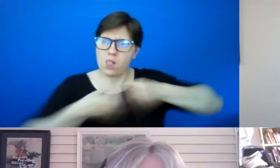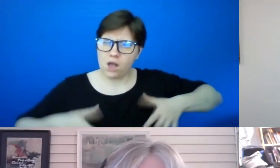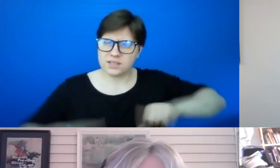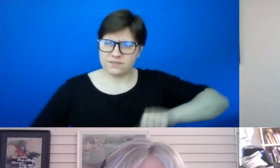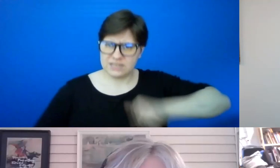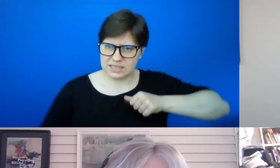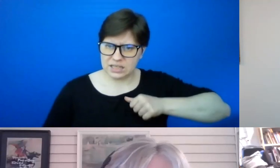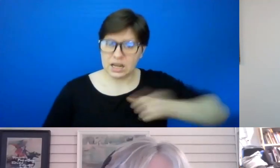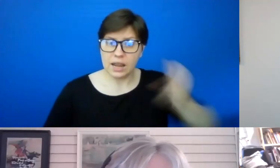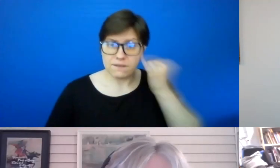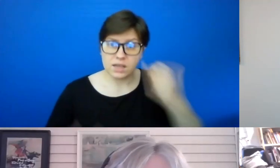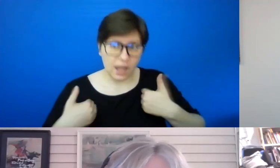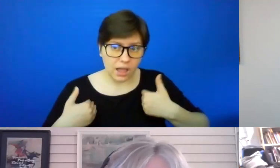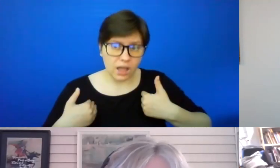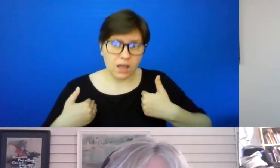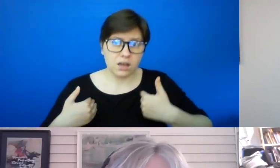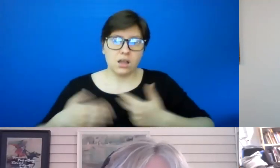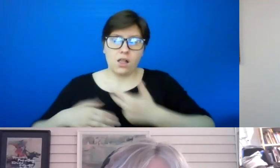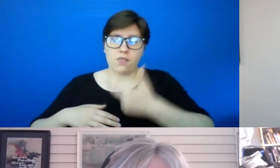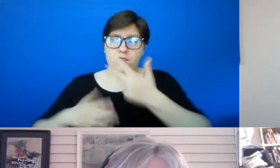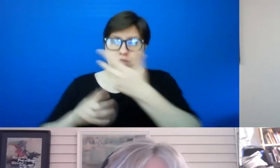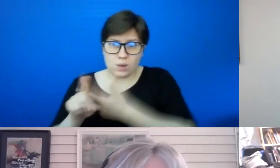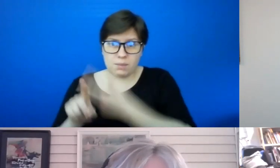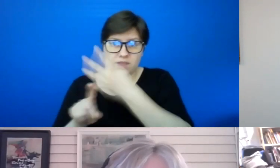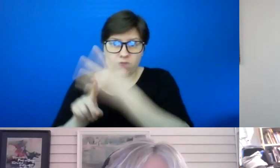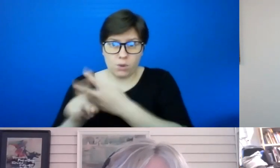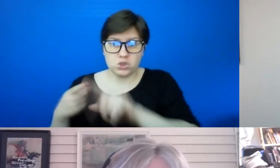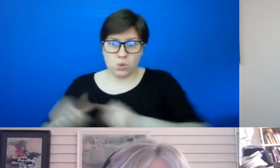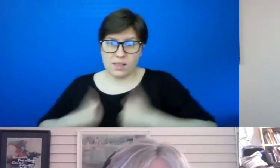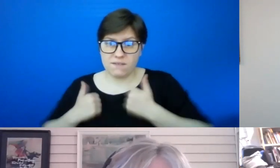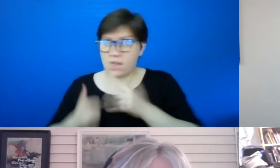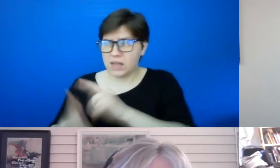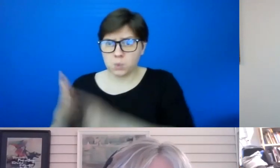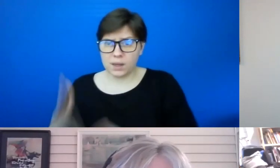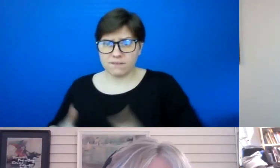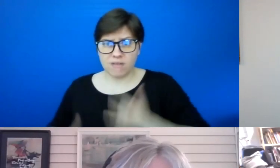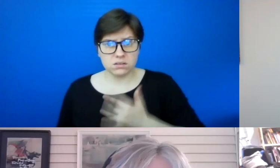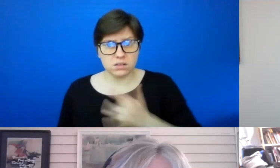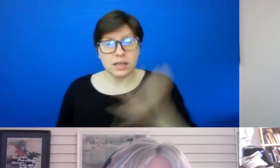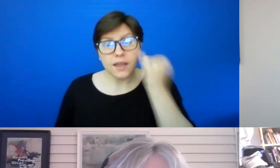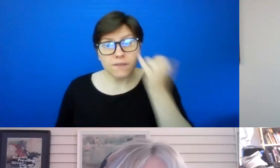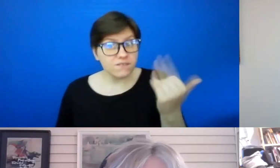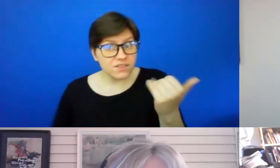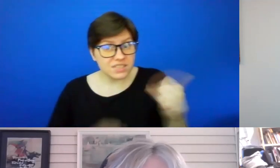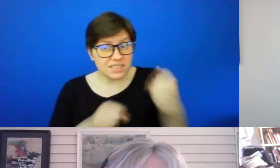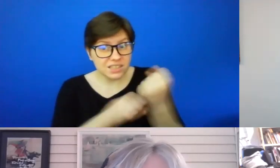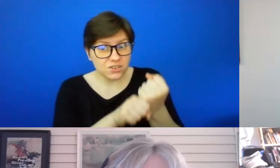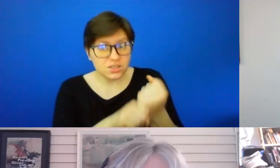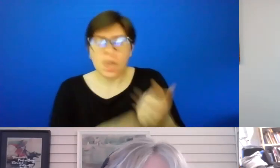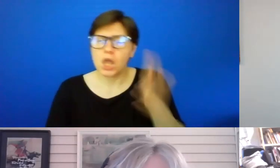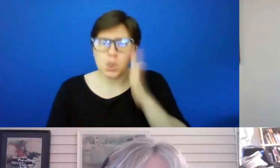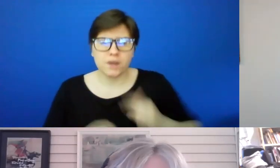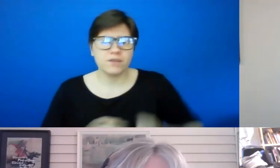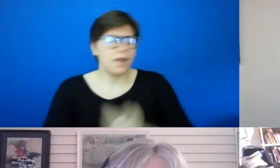when he had a prognosis of 3 to 4 months? It's what he felt. If he had a prognosis of 15 years, he would have embraced it and